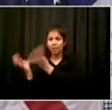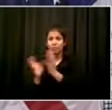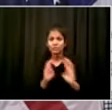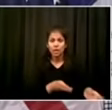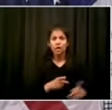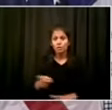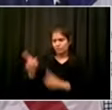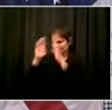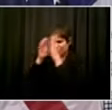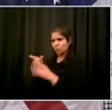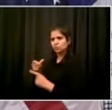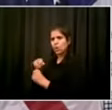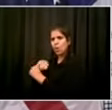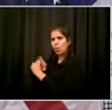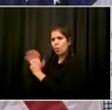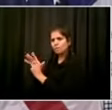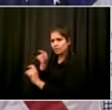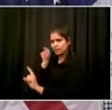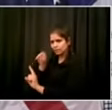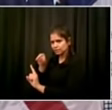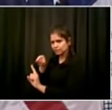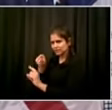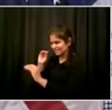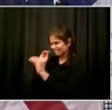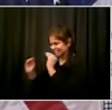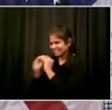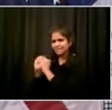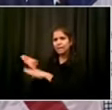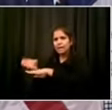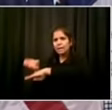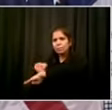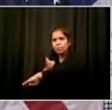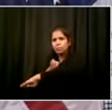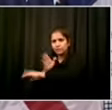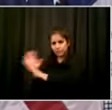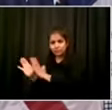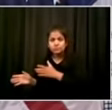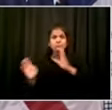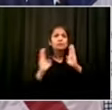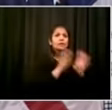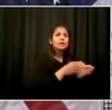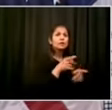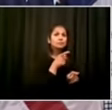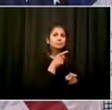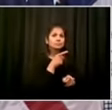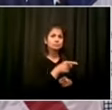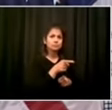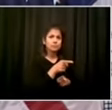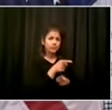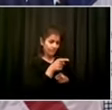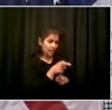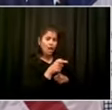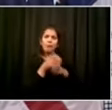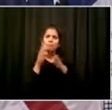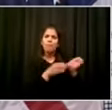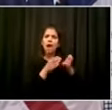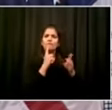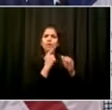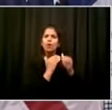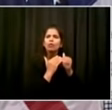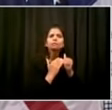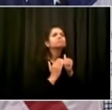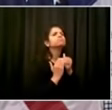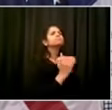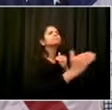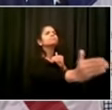you'll be hearing much more from them in the next week or two on issues beyond policing, a whole set of specific changes